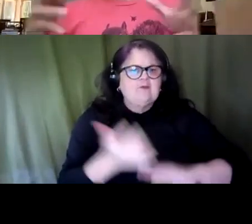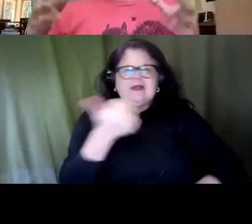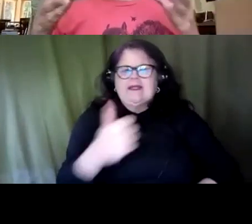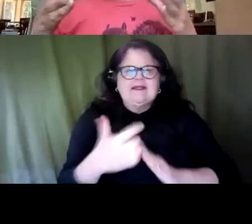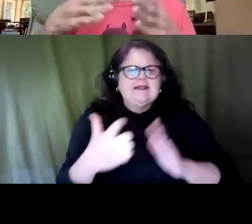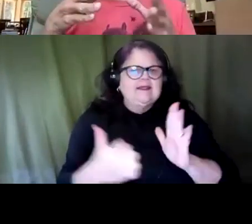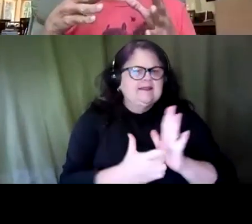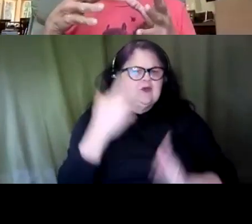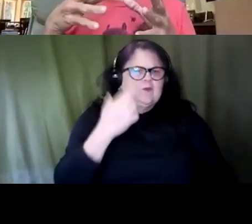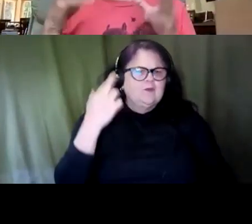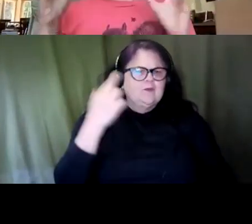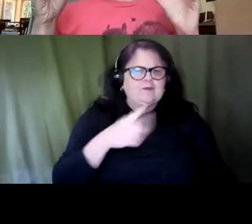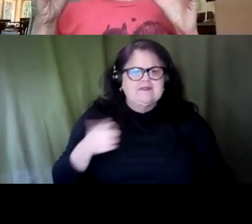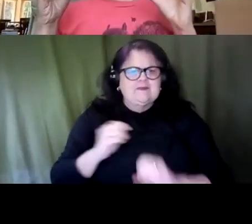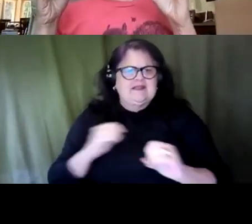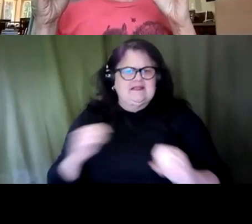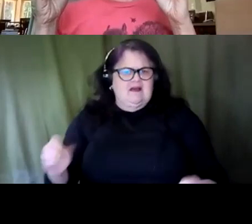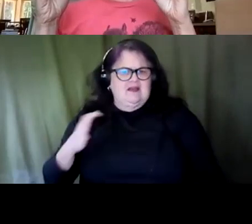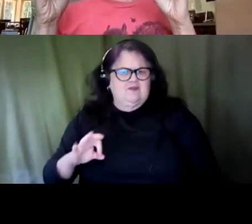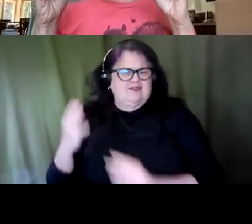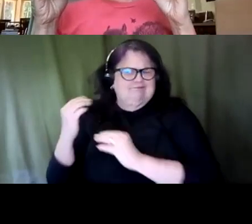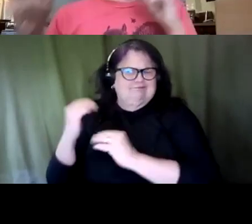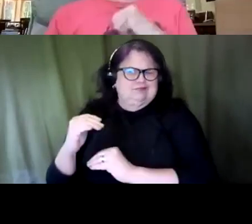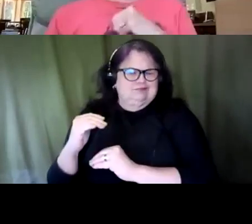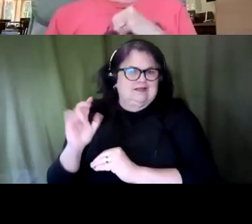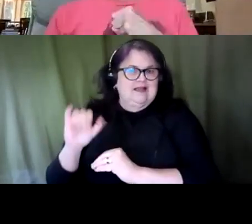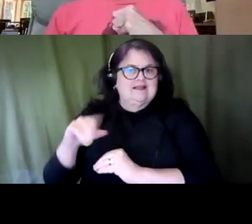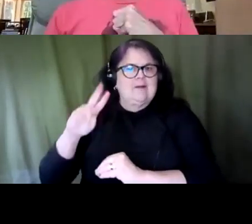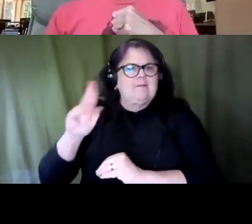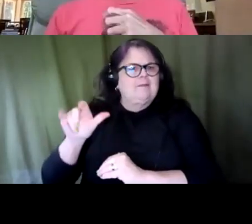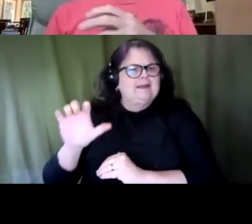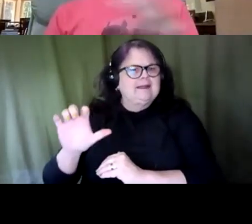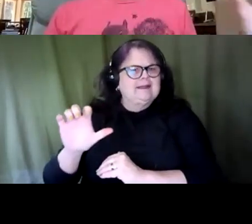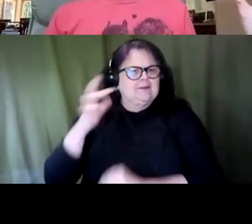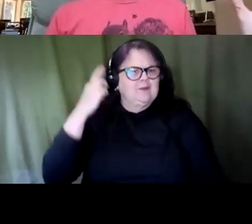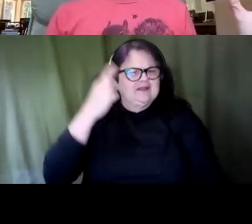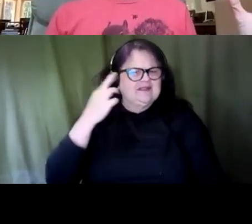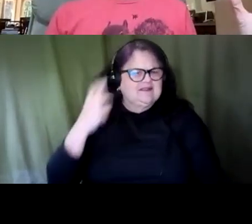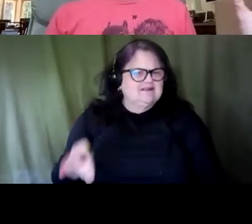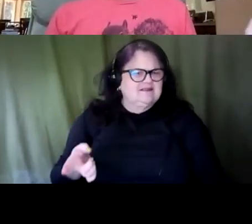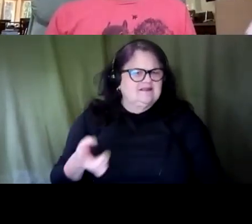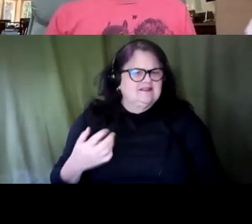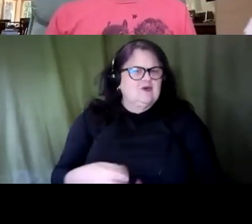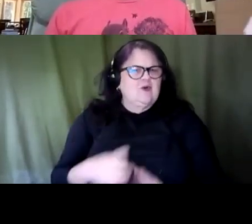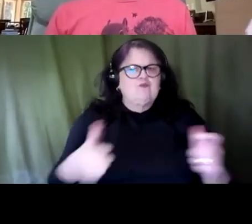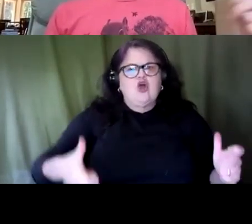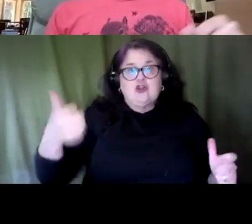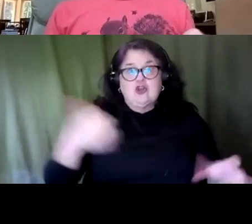the nonprofits tend to be constrained to what is often framed as a public purpose. So yeah, broader